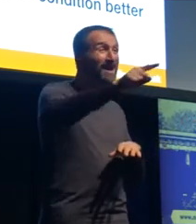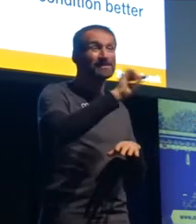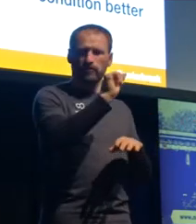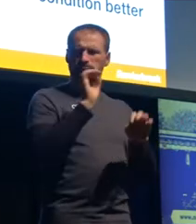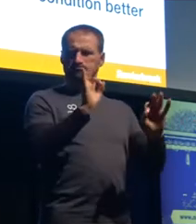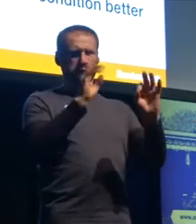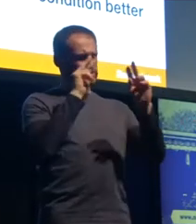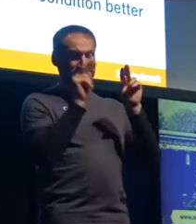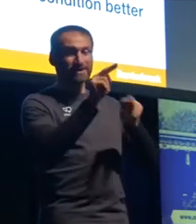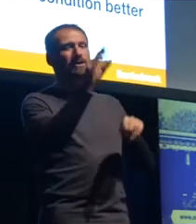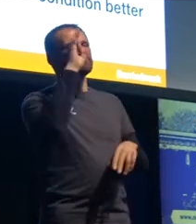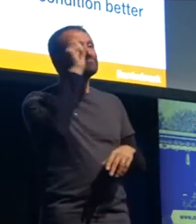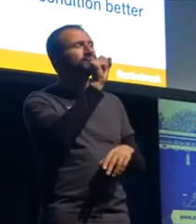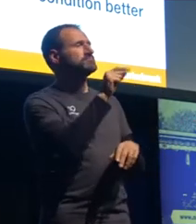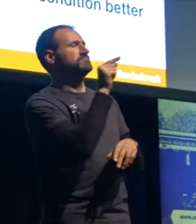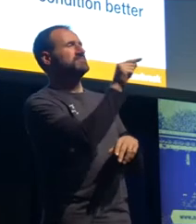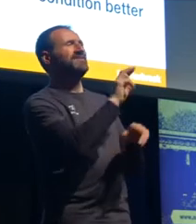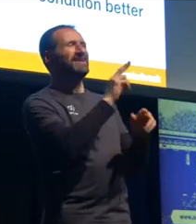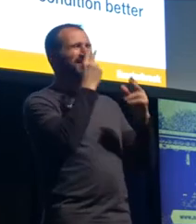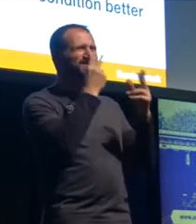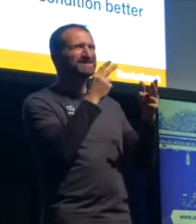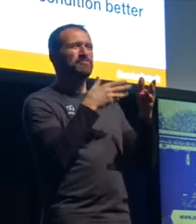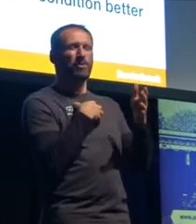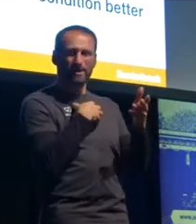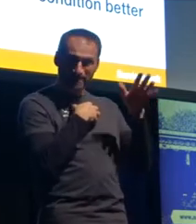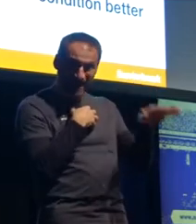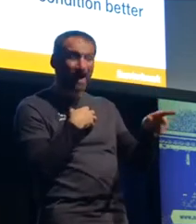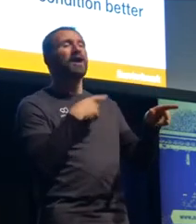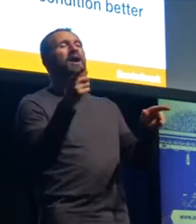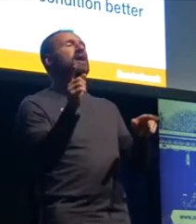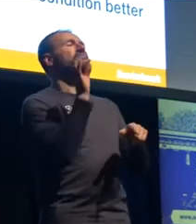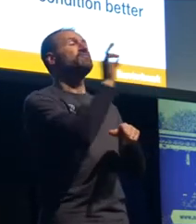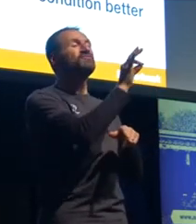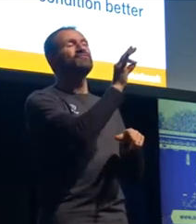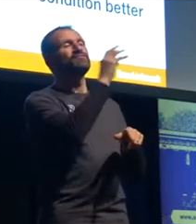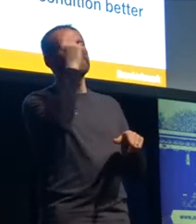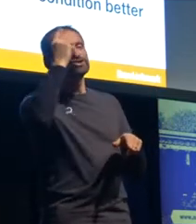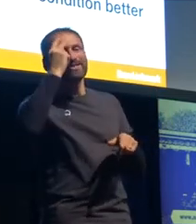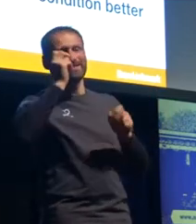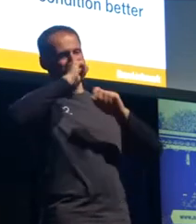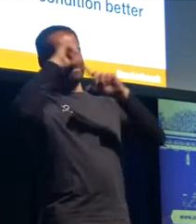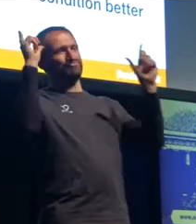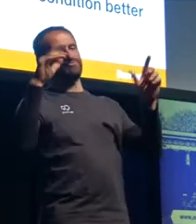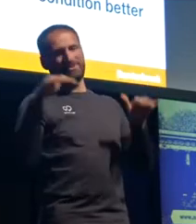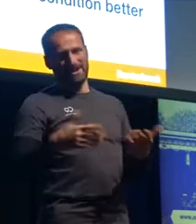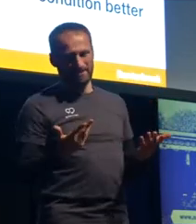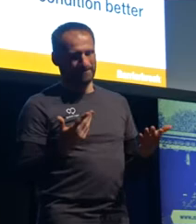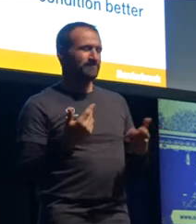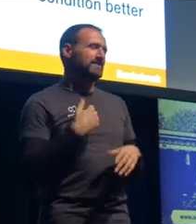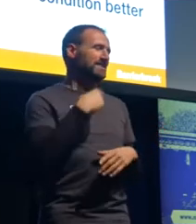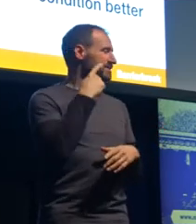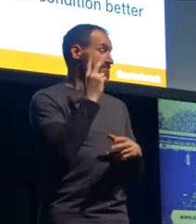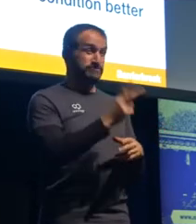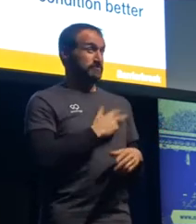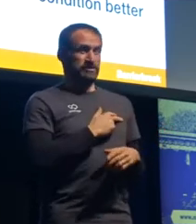better. So if you can make something which can simulate that condition so that, you know, it's very difficult to describe low